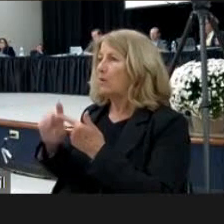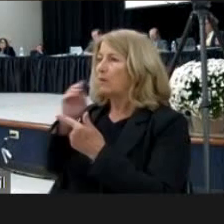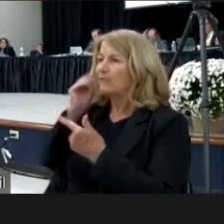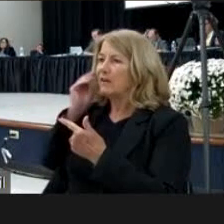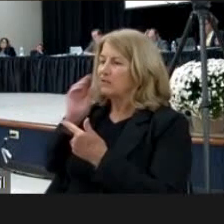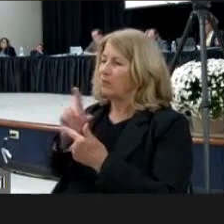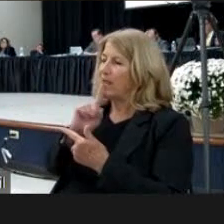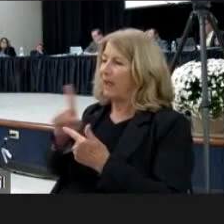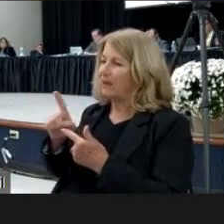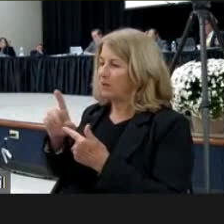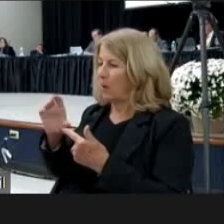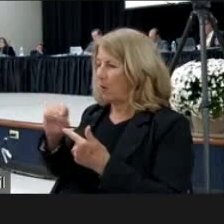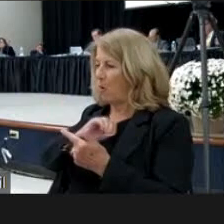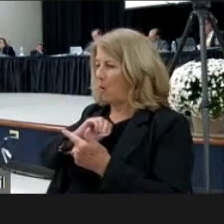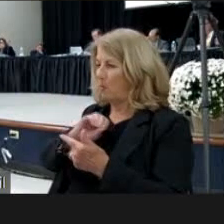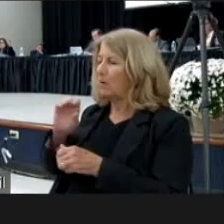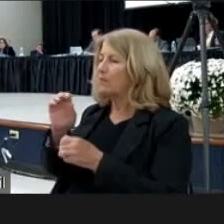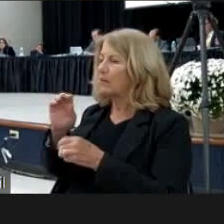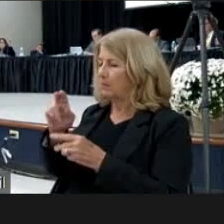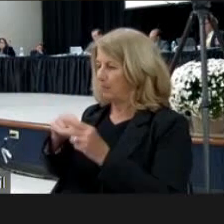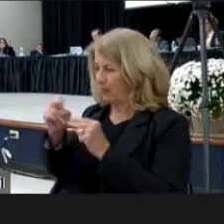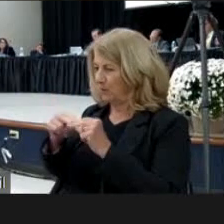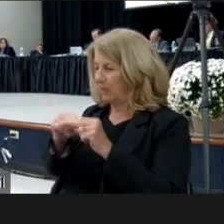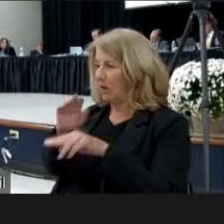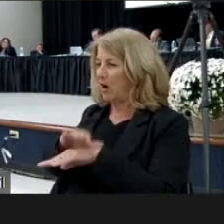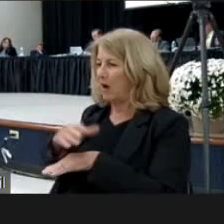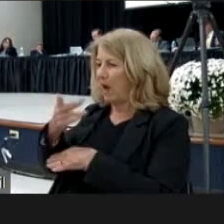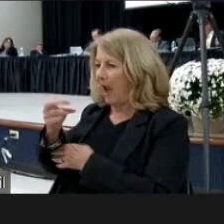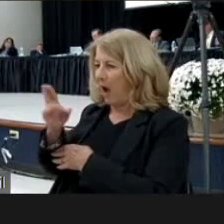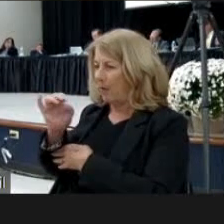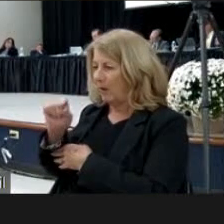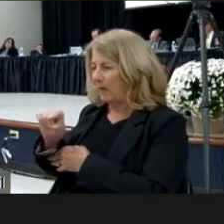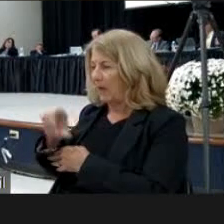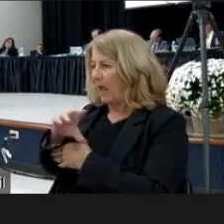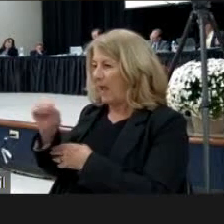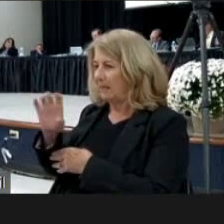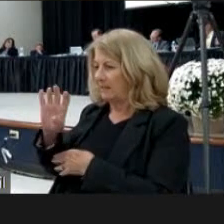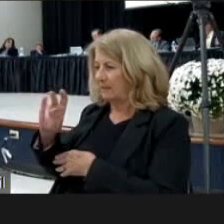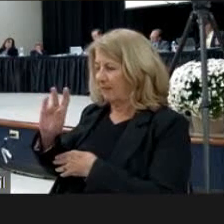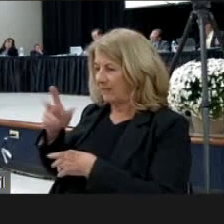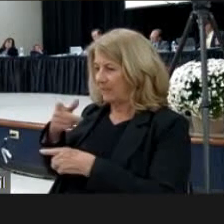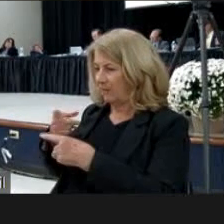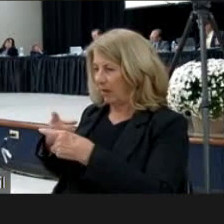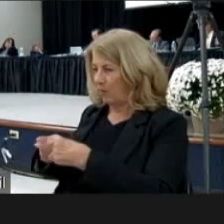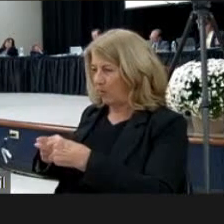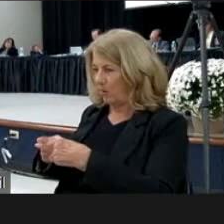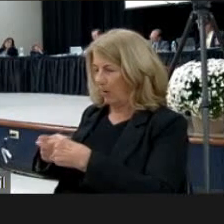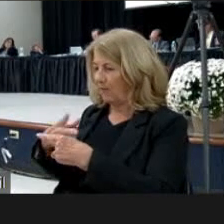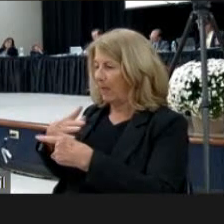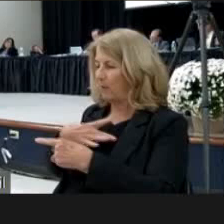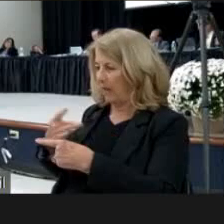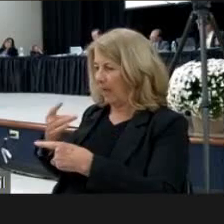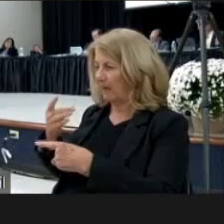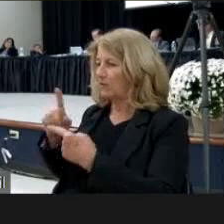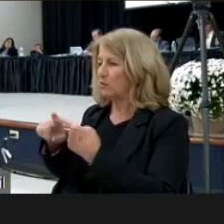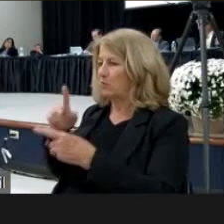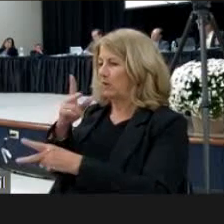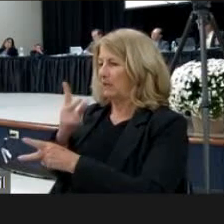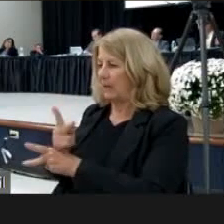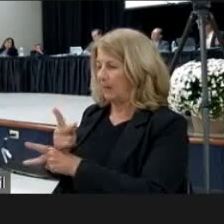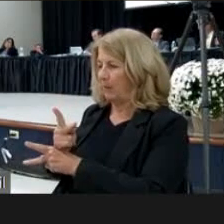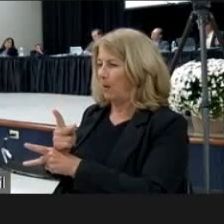own the building along Herring Avenue at the corner of Herring and 17th, and would like to keep their property